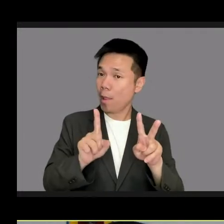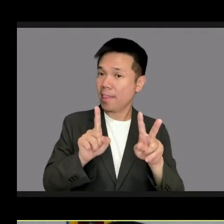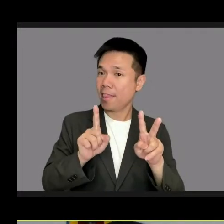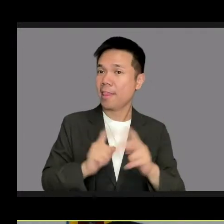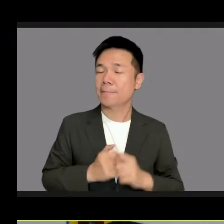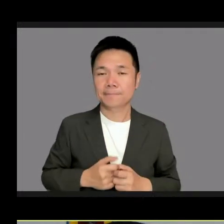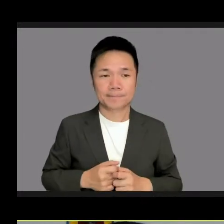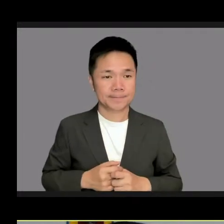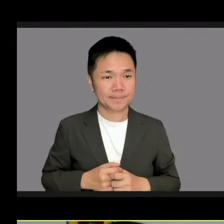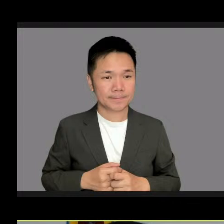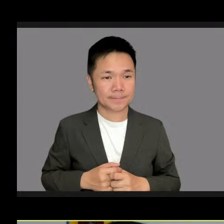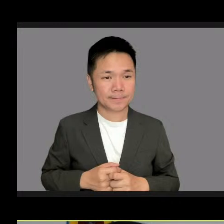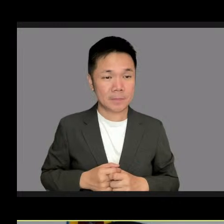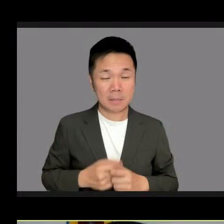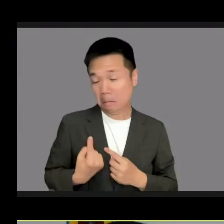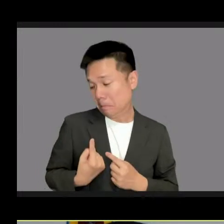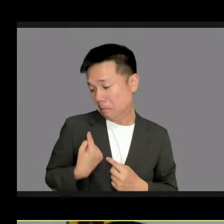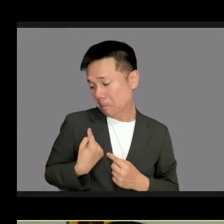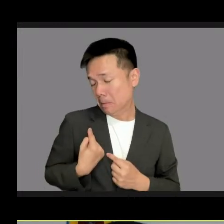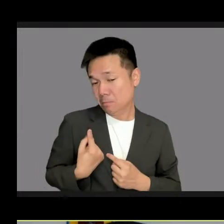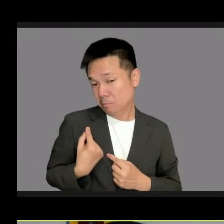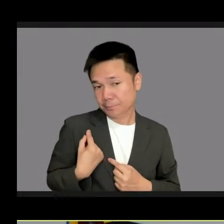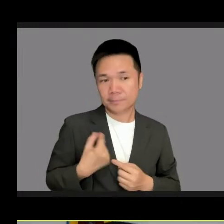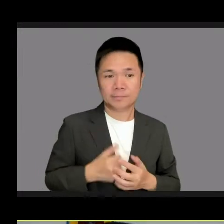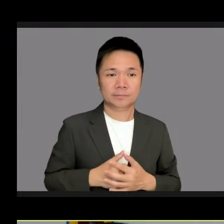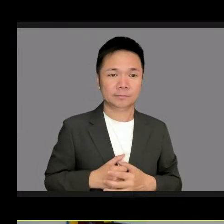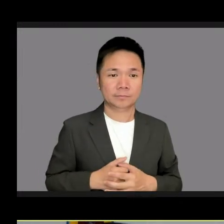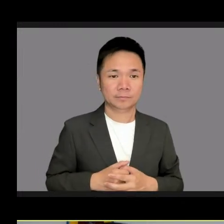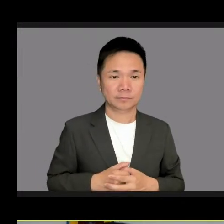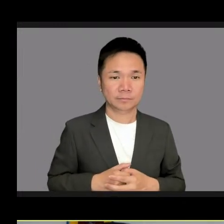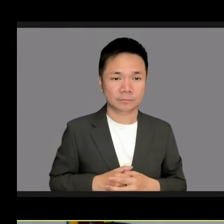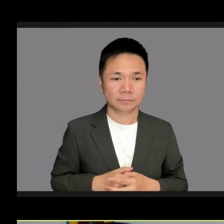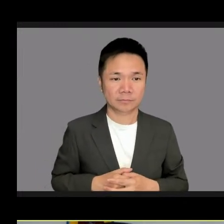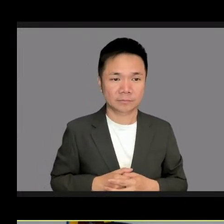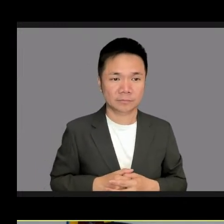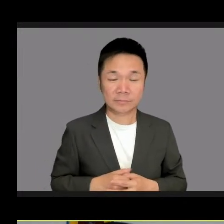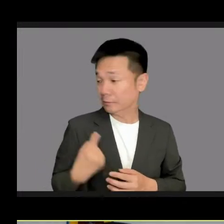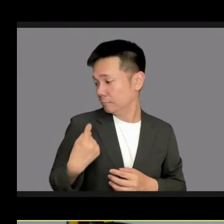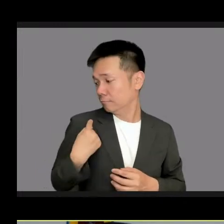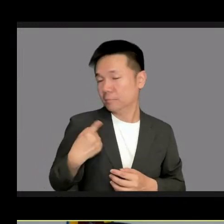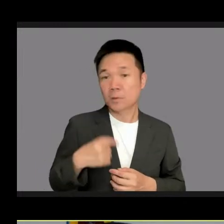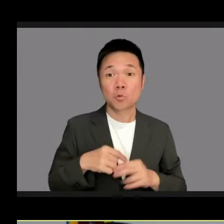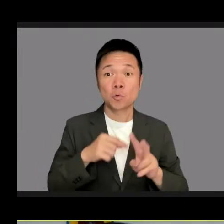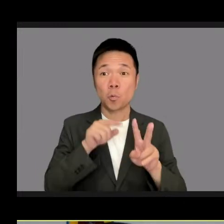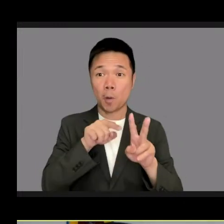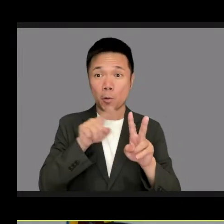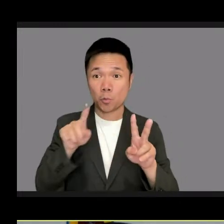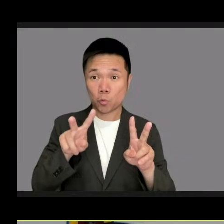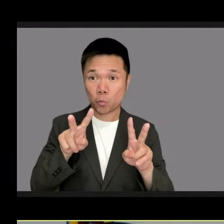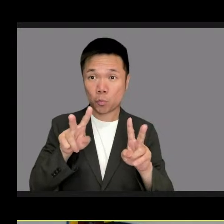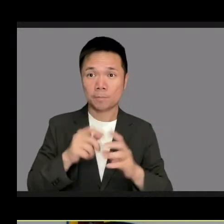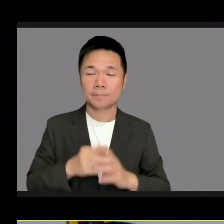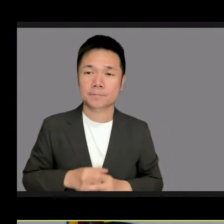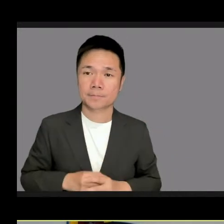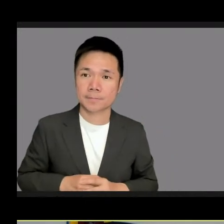existence. Recently, very, very recently, WCAG 2.2 has been